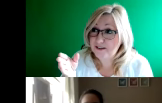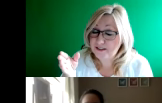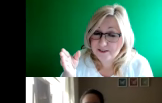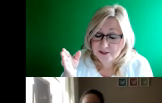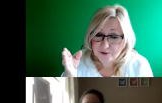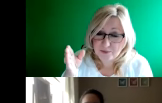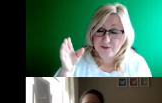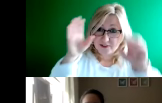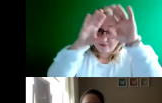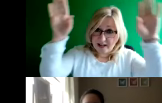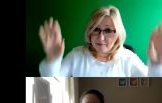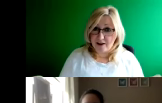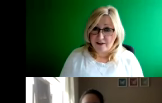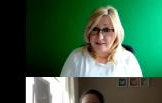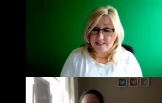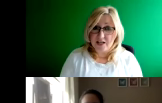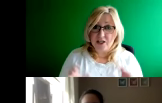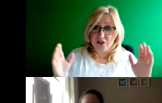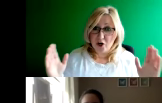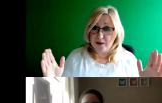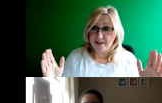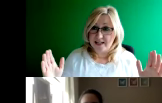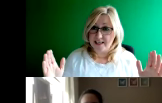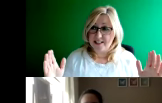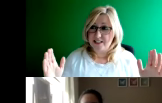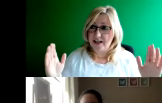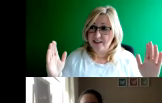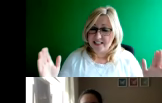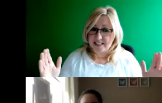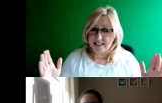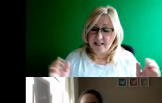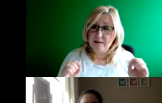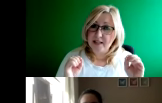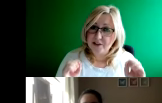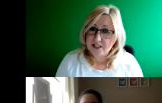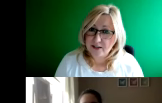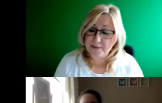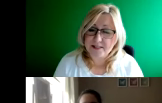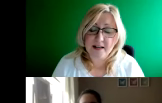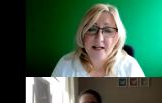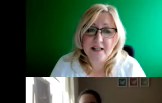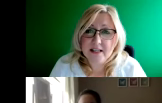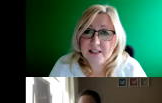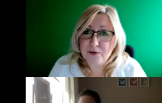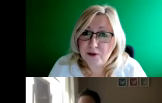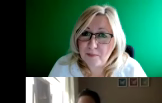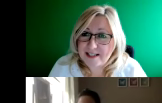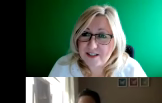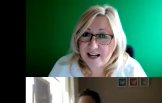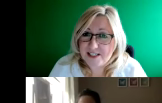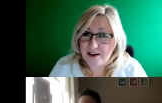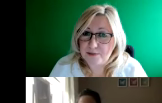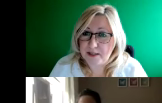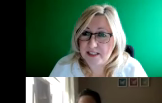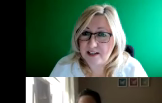right? So we've got the frame of reference, you know what you're getting into, you have an idea, but then there are scripts. So going back to